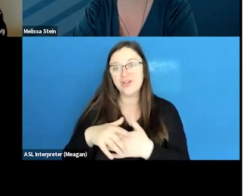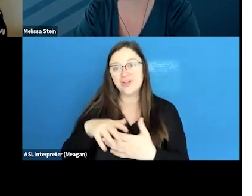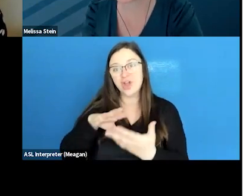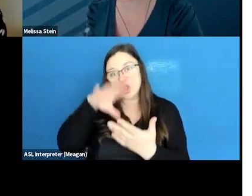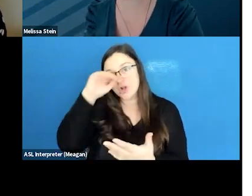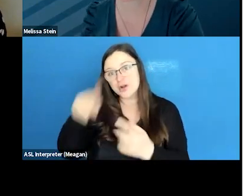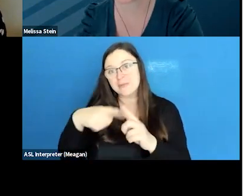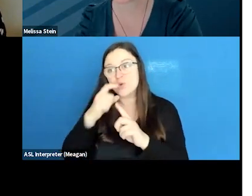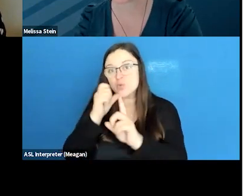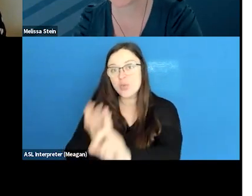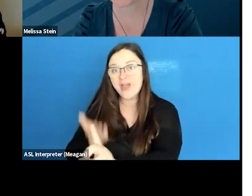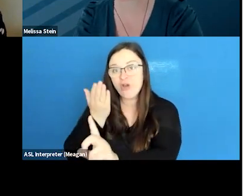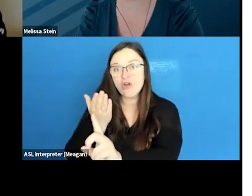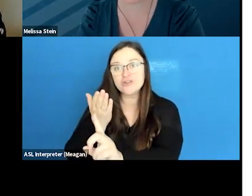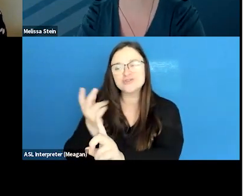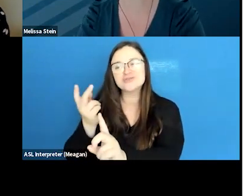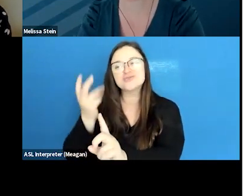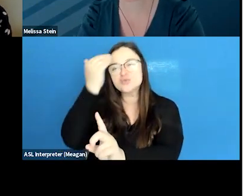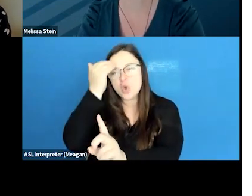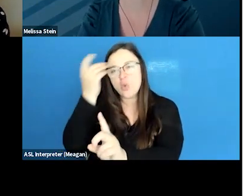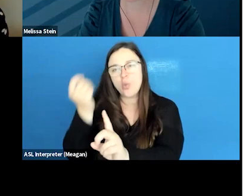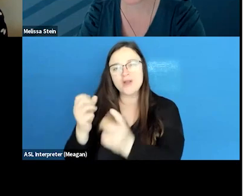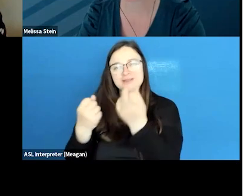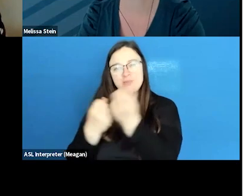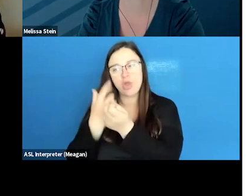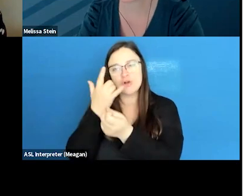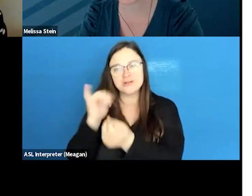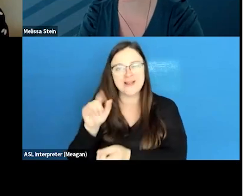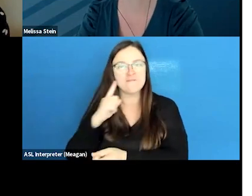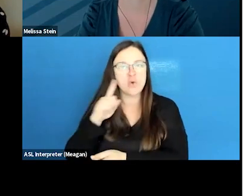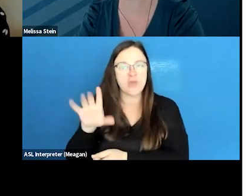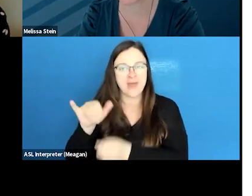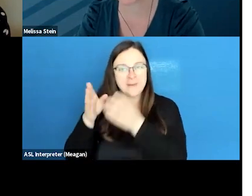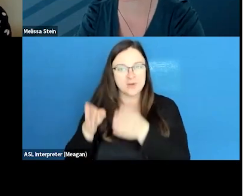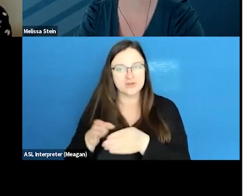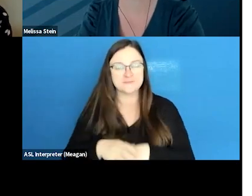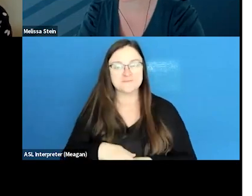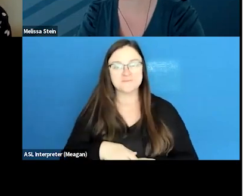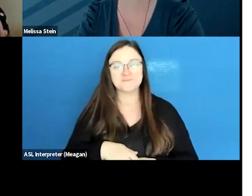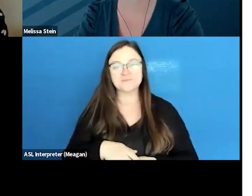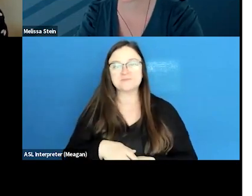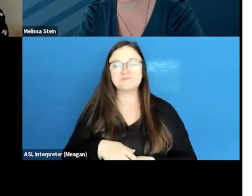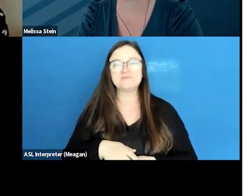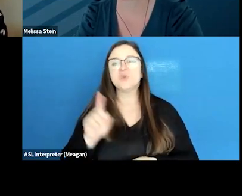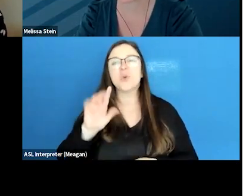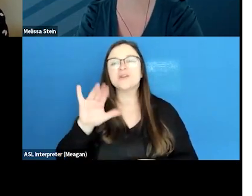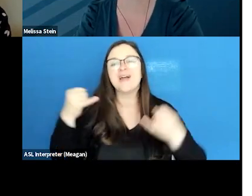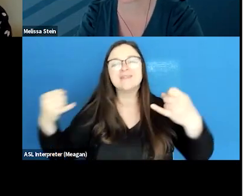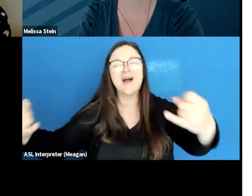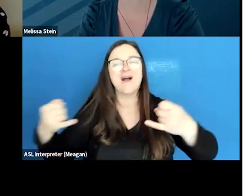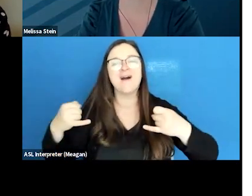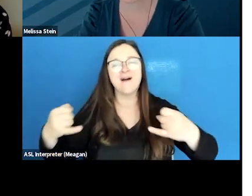participant enough to know what that support looks like, and to know, like Judge Verde was saying, where is that line